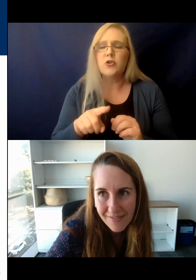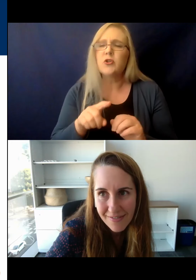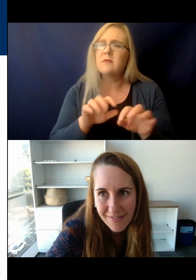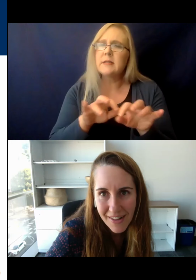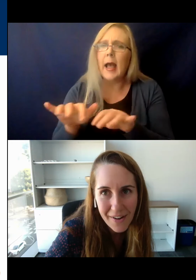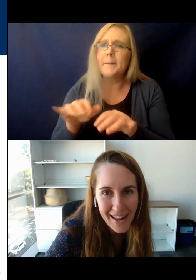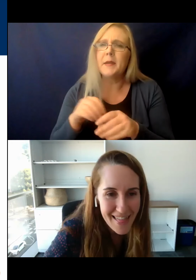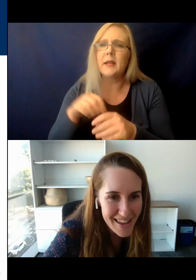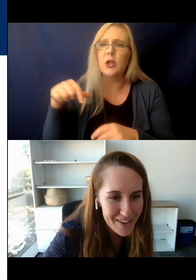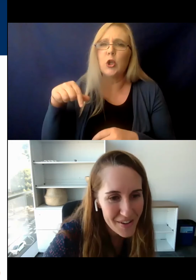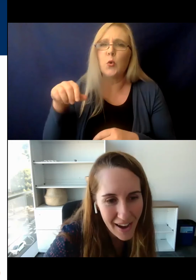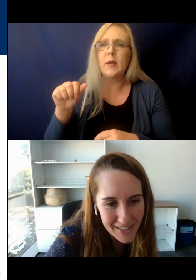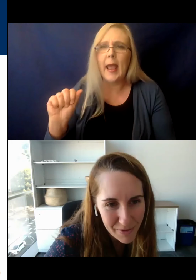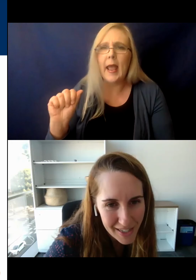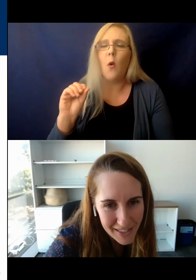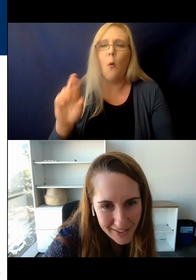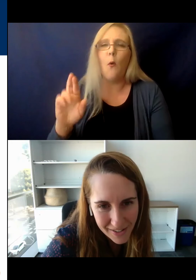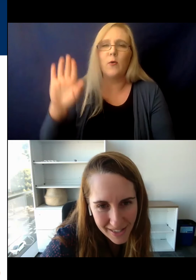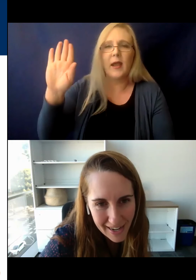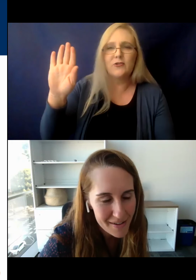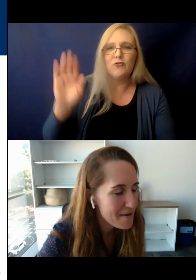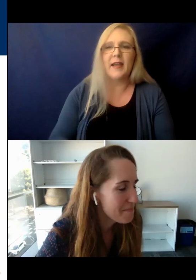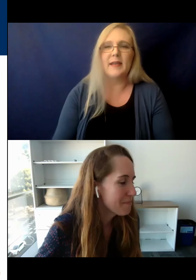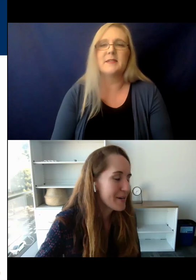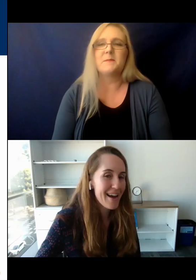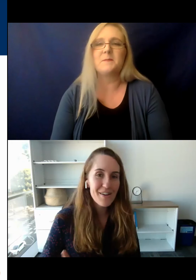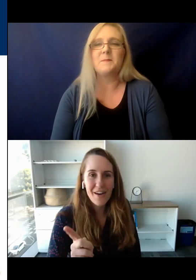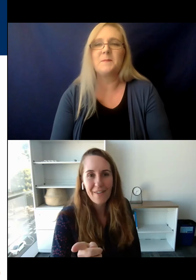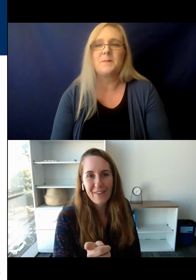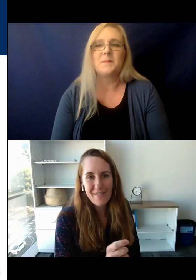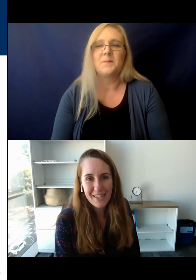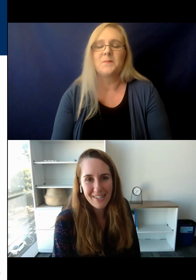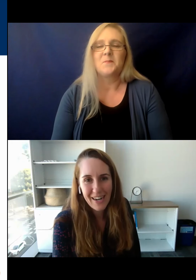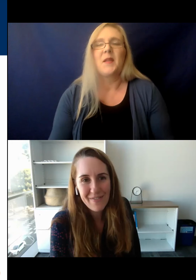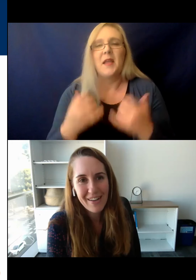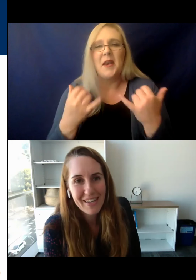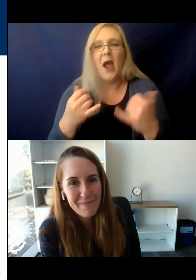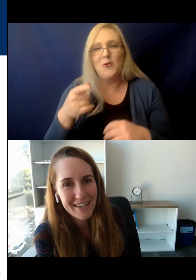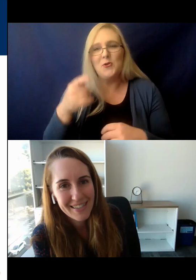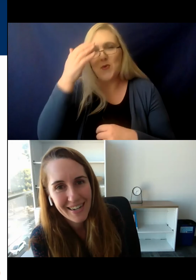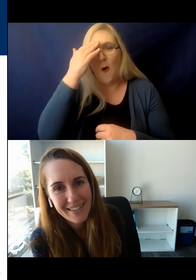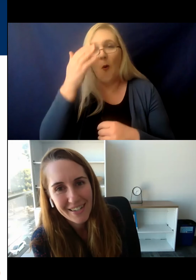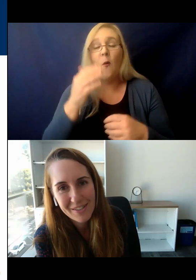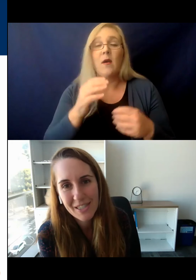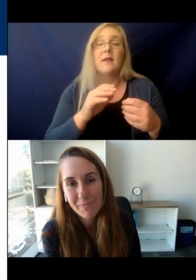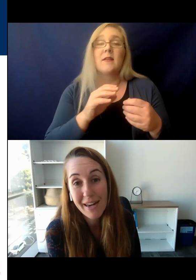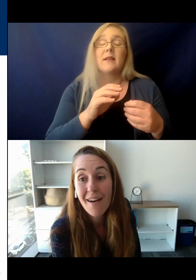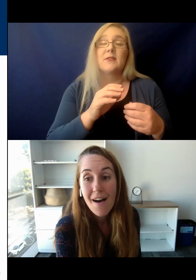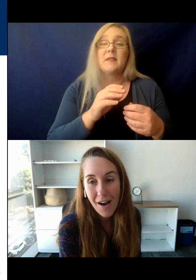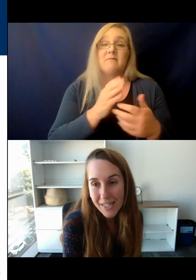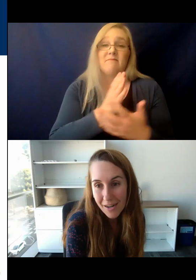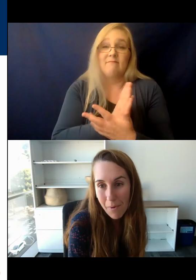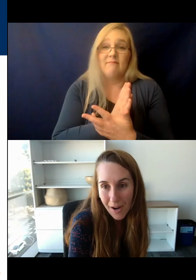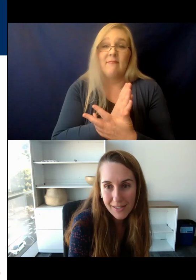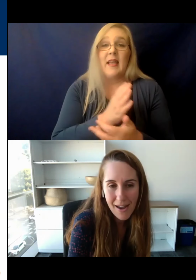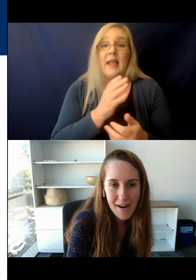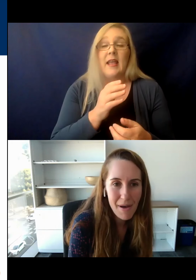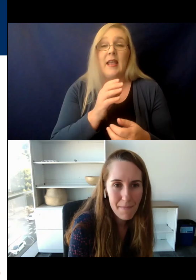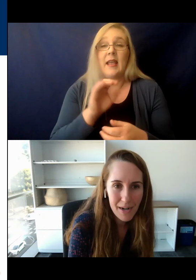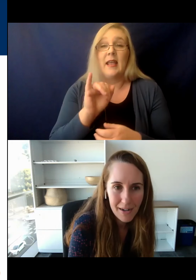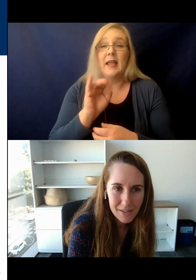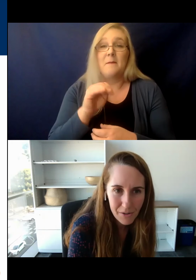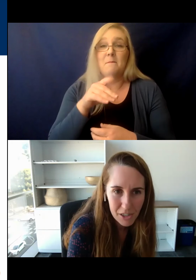hand. Okay, thank you. Yeah, I surprised you all with that. But now when I'm done talking about the impacts on healthcare use of spending, I'll take a pause